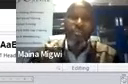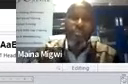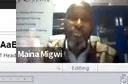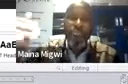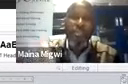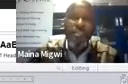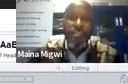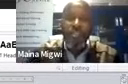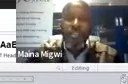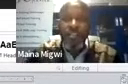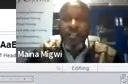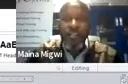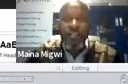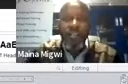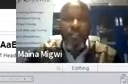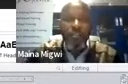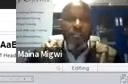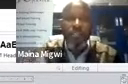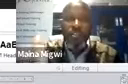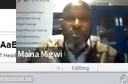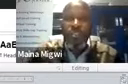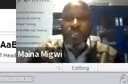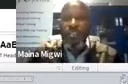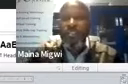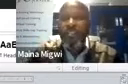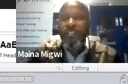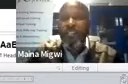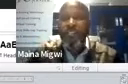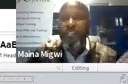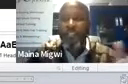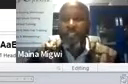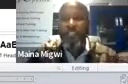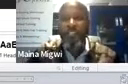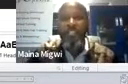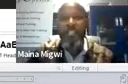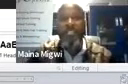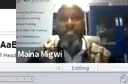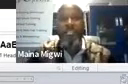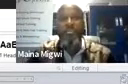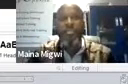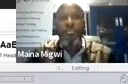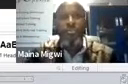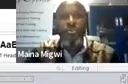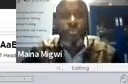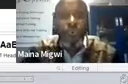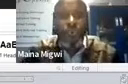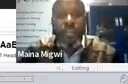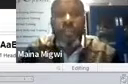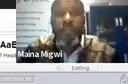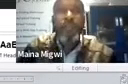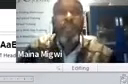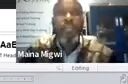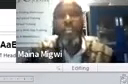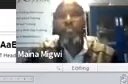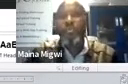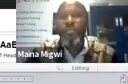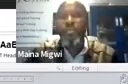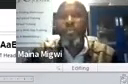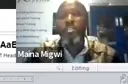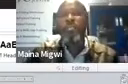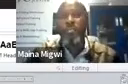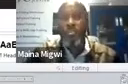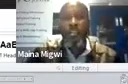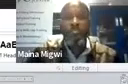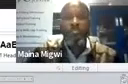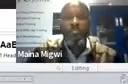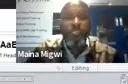one exhausts the legal system within their country, then there is the East African Court where a number of